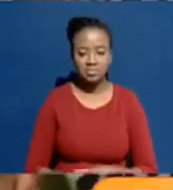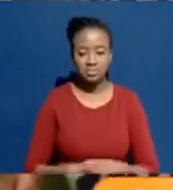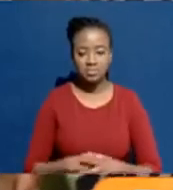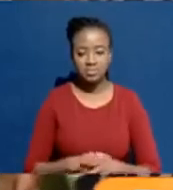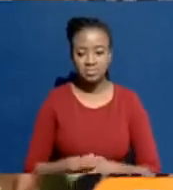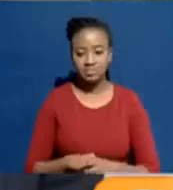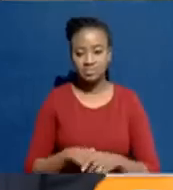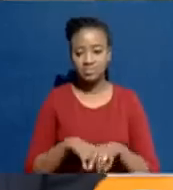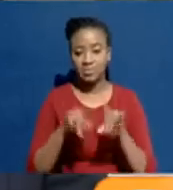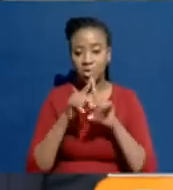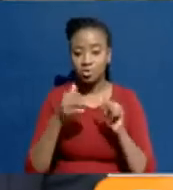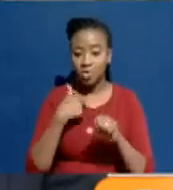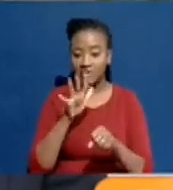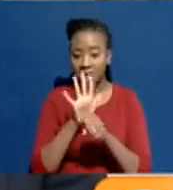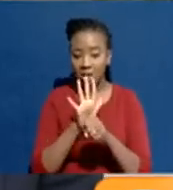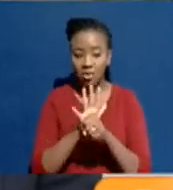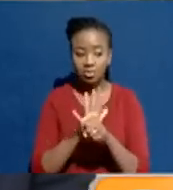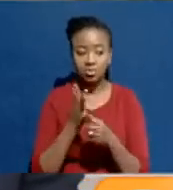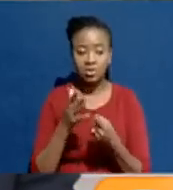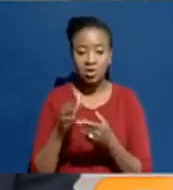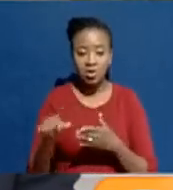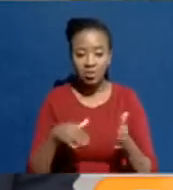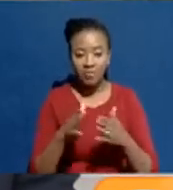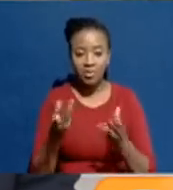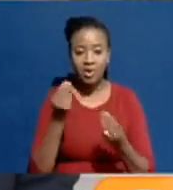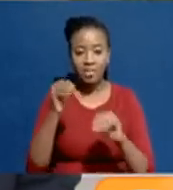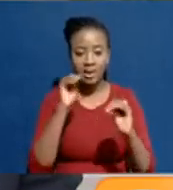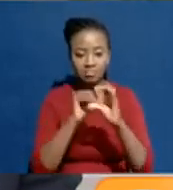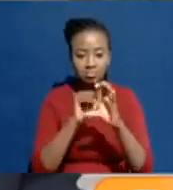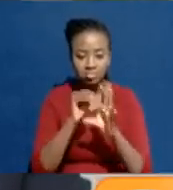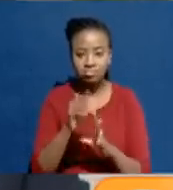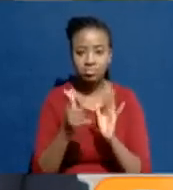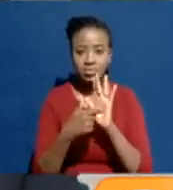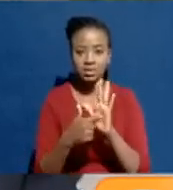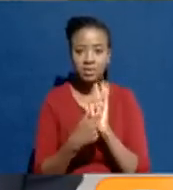There's a lot of investment that goes on behind the scenes. For example,